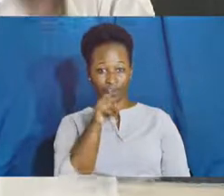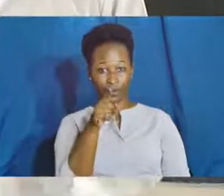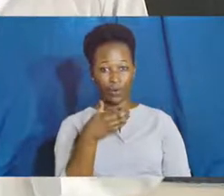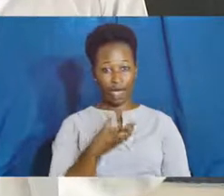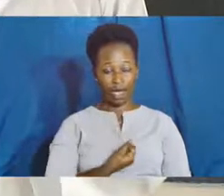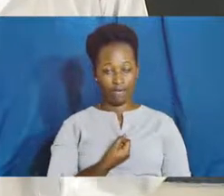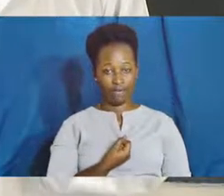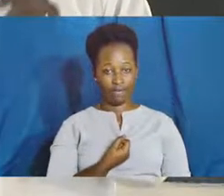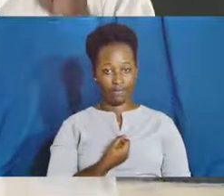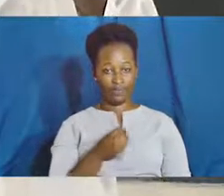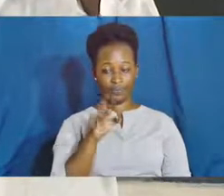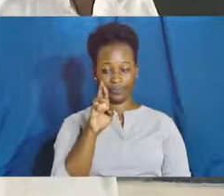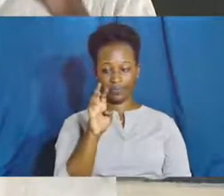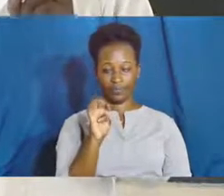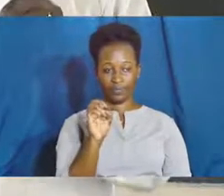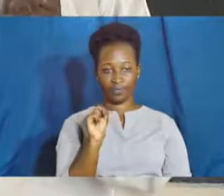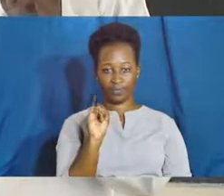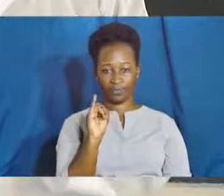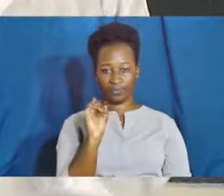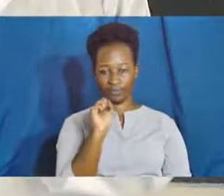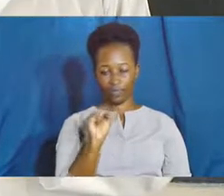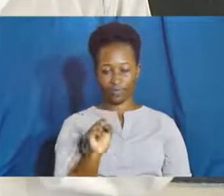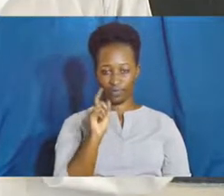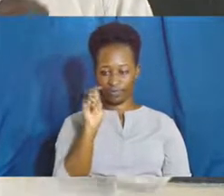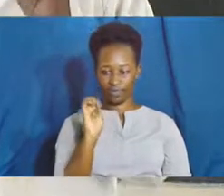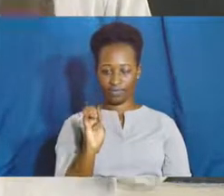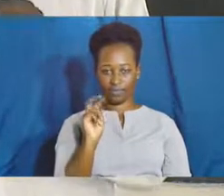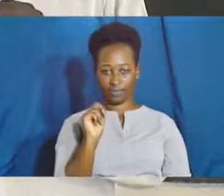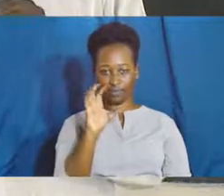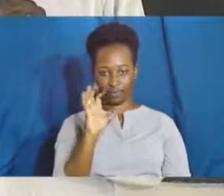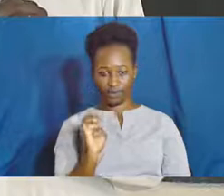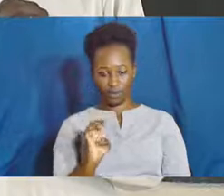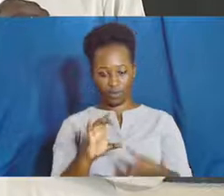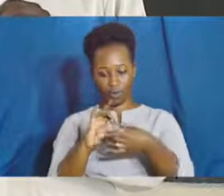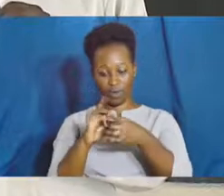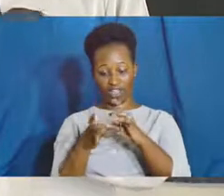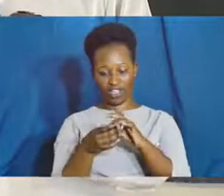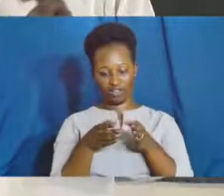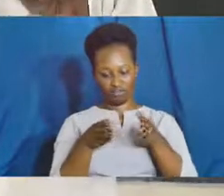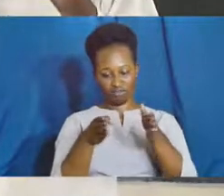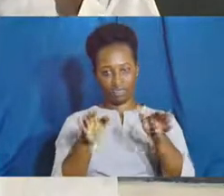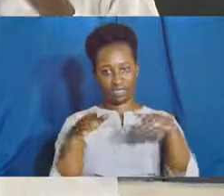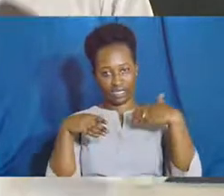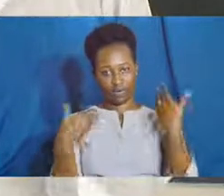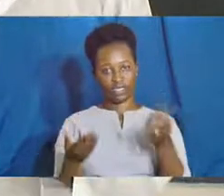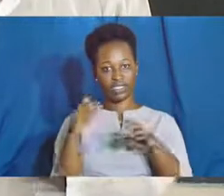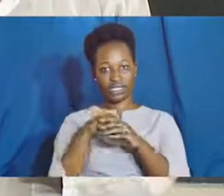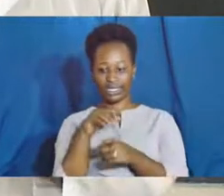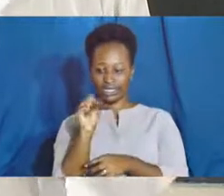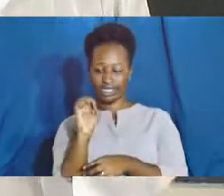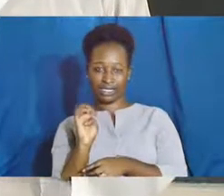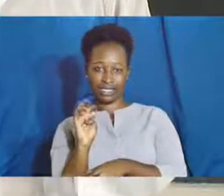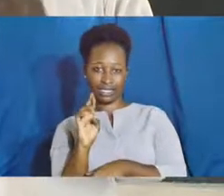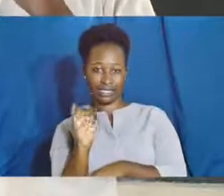the resistors connected in parallel and in series, and you are able